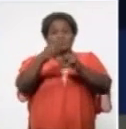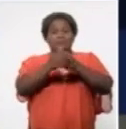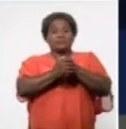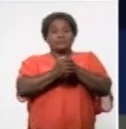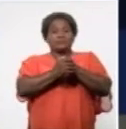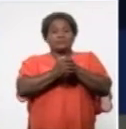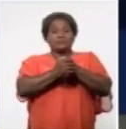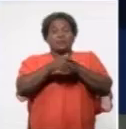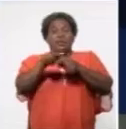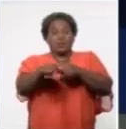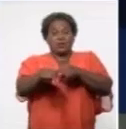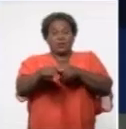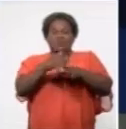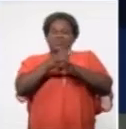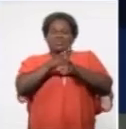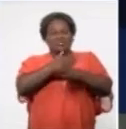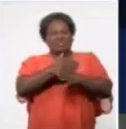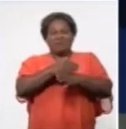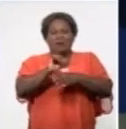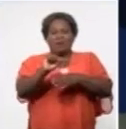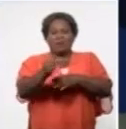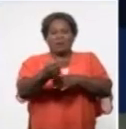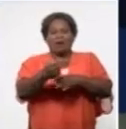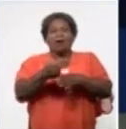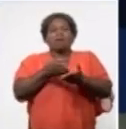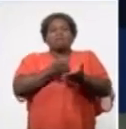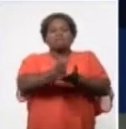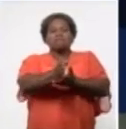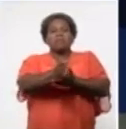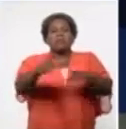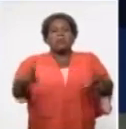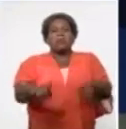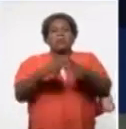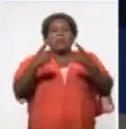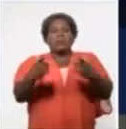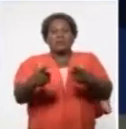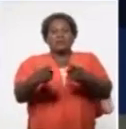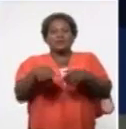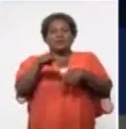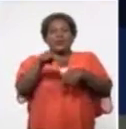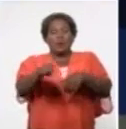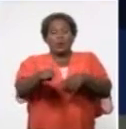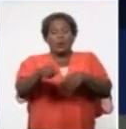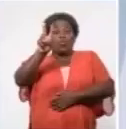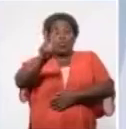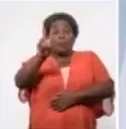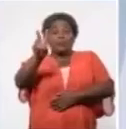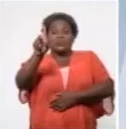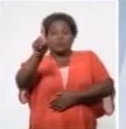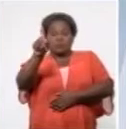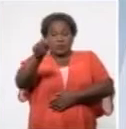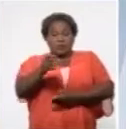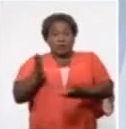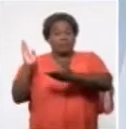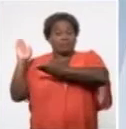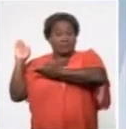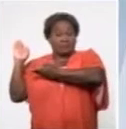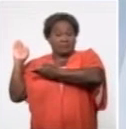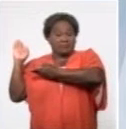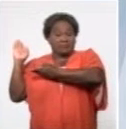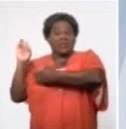despite the fact that not everyone is at the same pace. In our hospitals, we have today 221 COVID